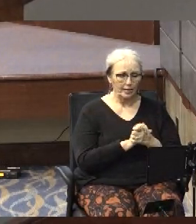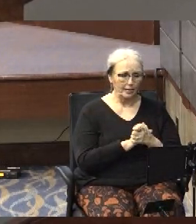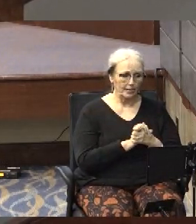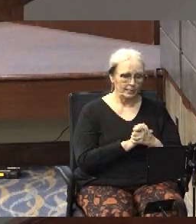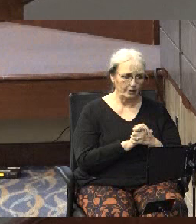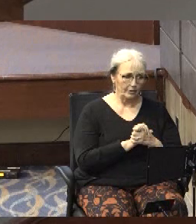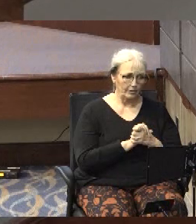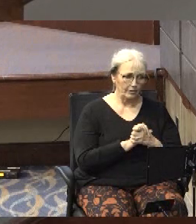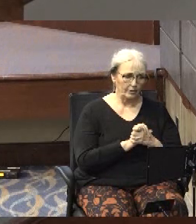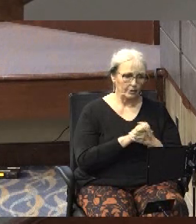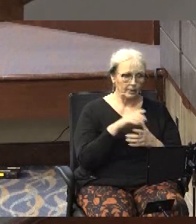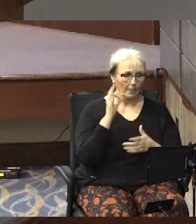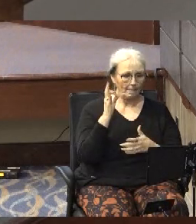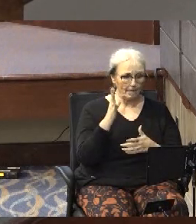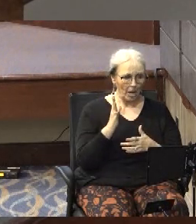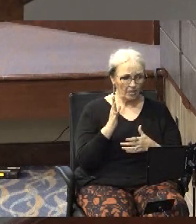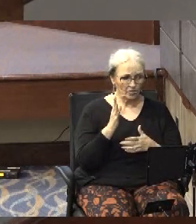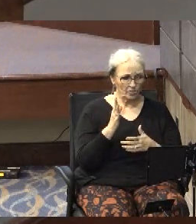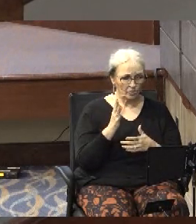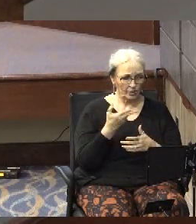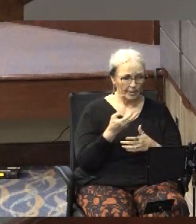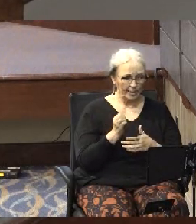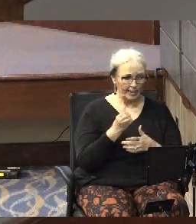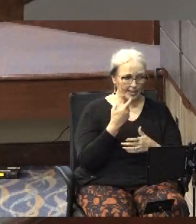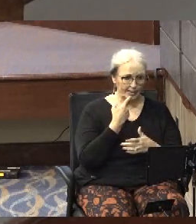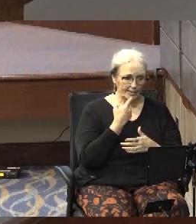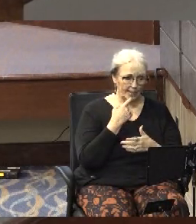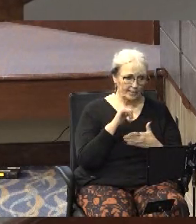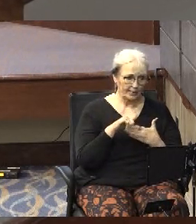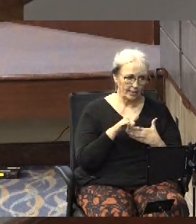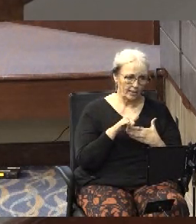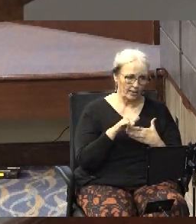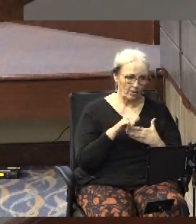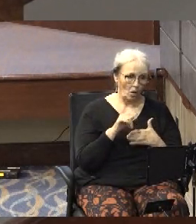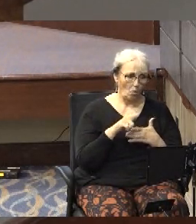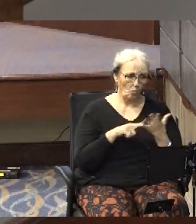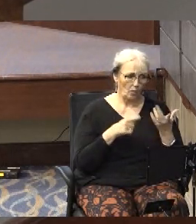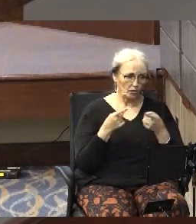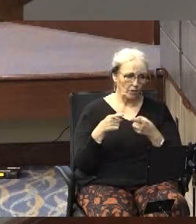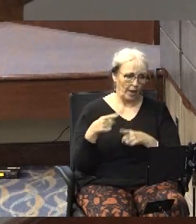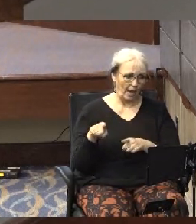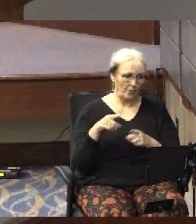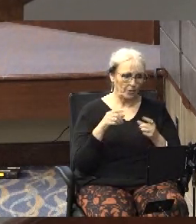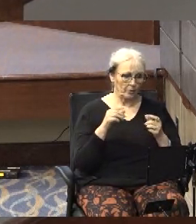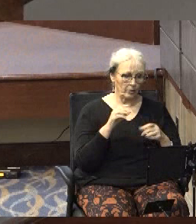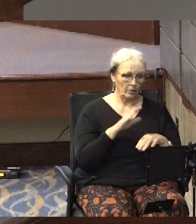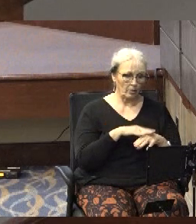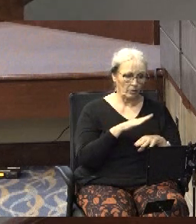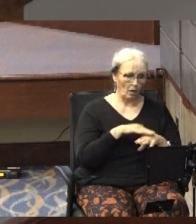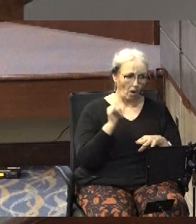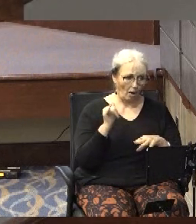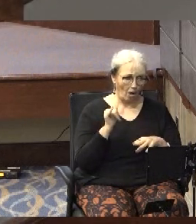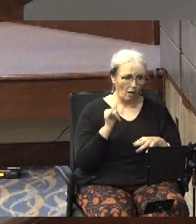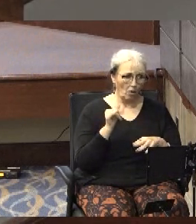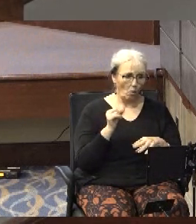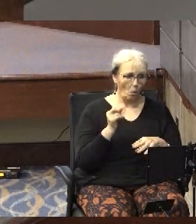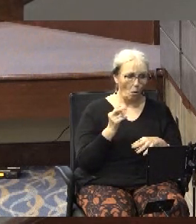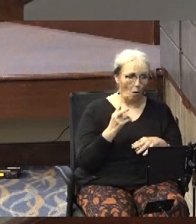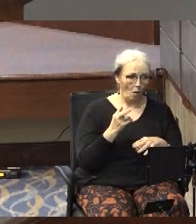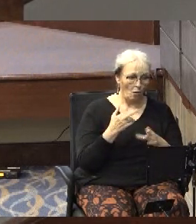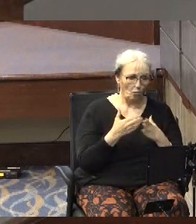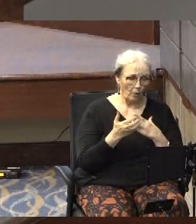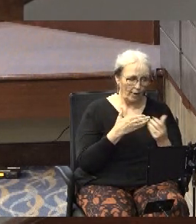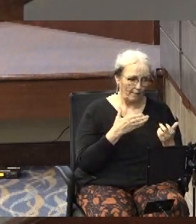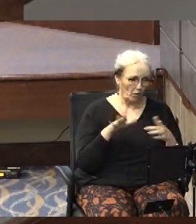The pastor, he says that what's going to happen when on call or it's a civil matter, whatever,